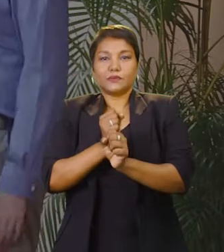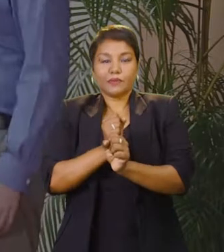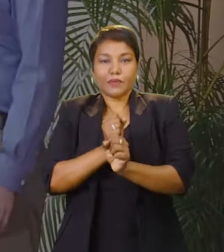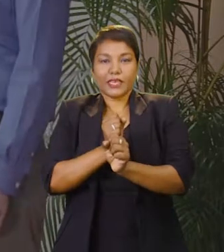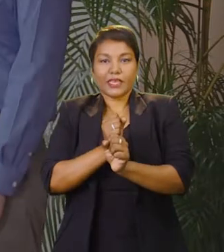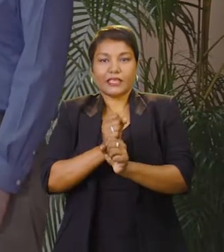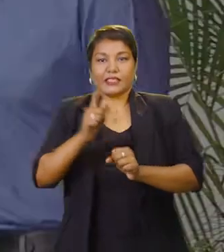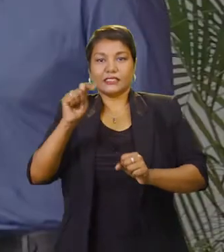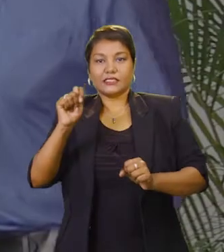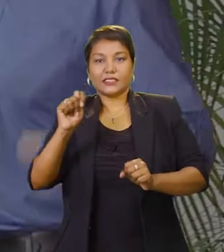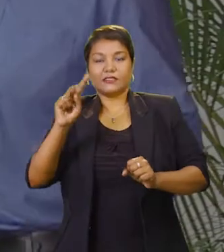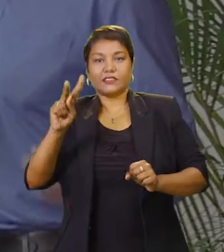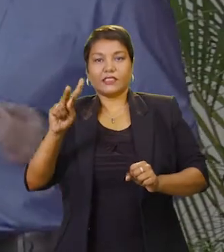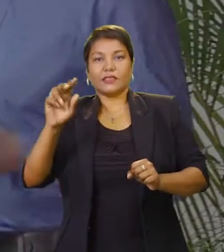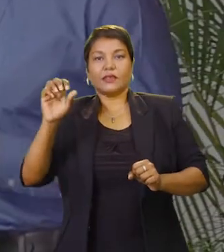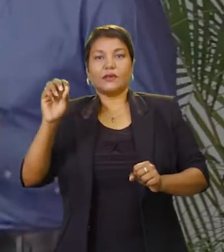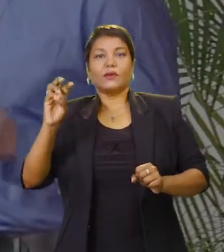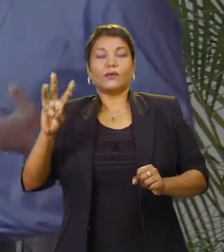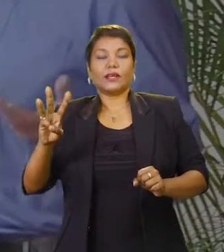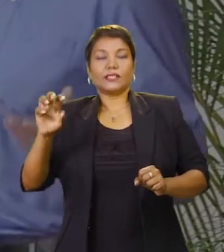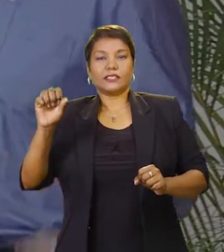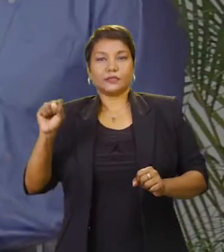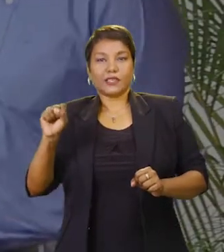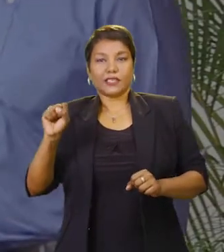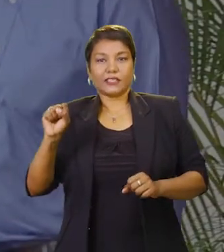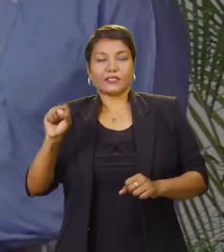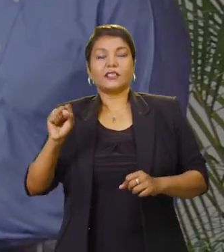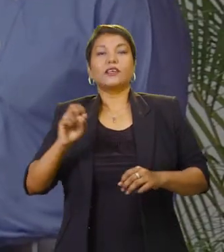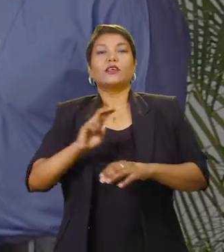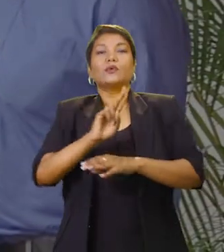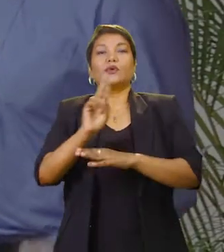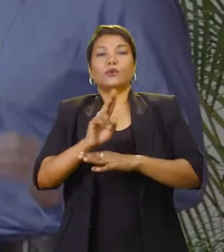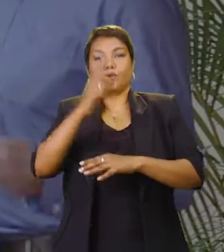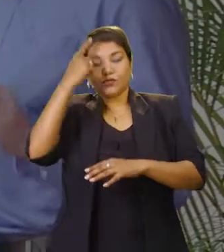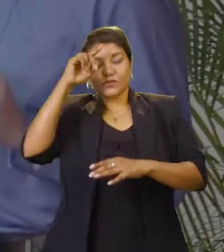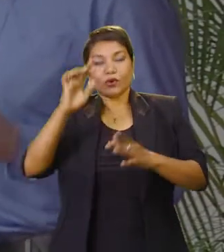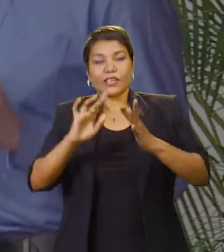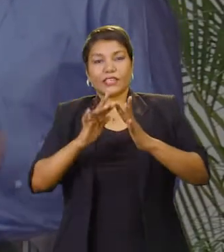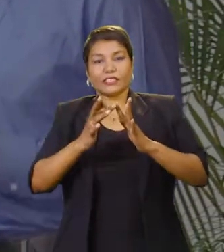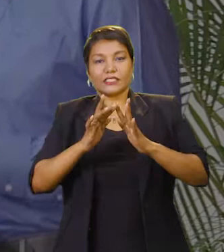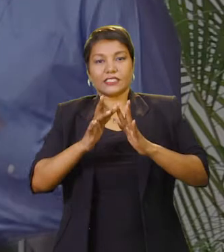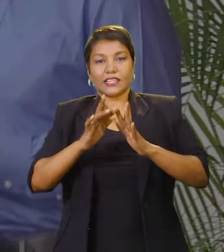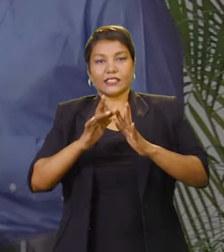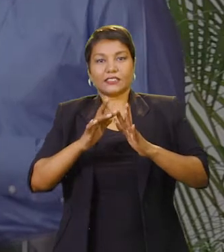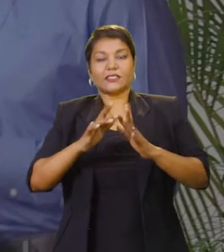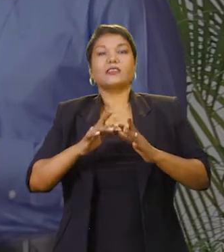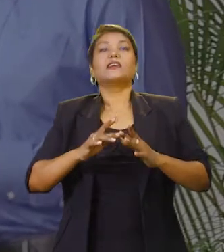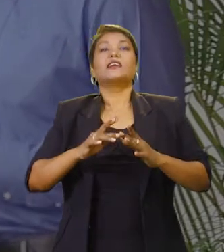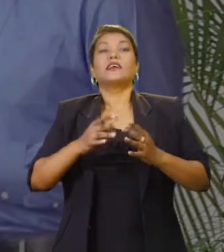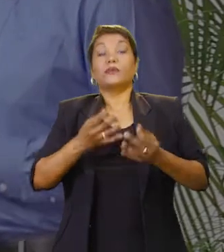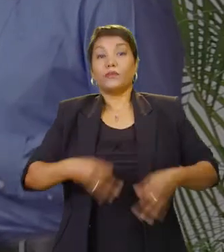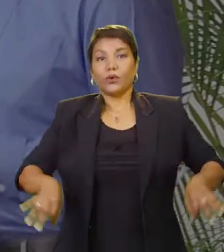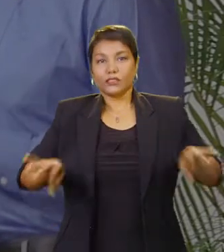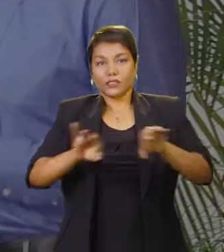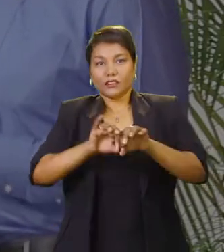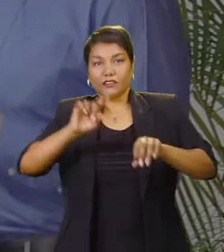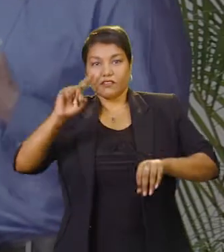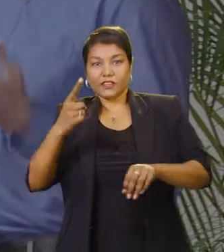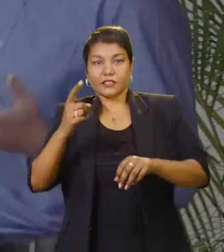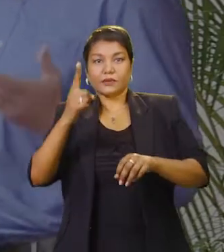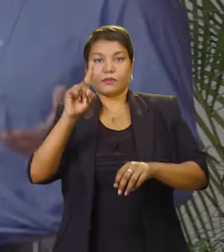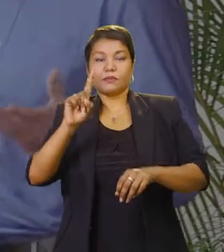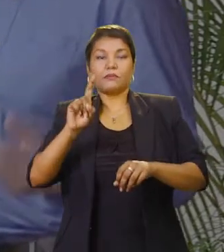or secondary basis to other services like broadband internet. The key in any technology or implementation that is